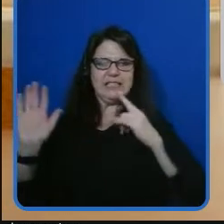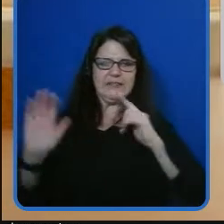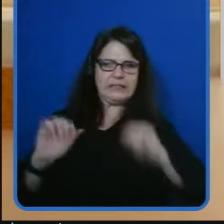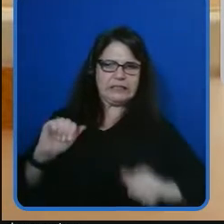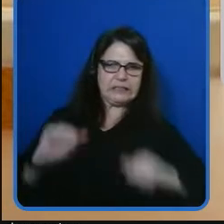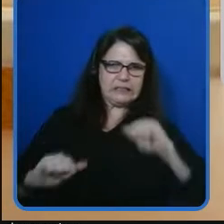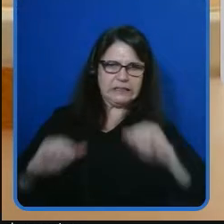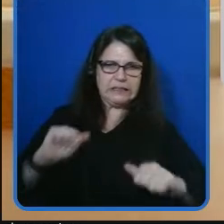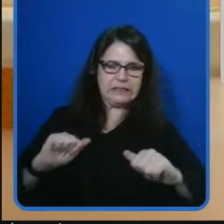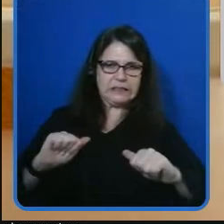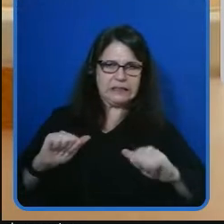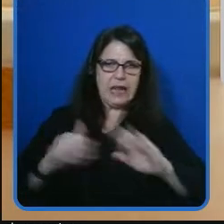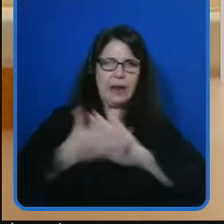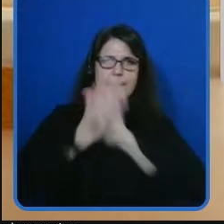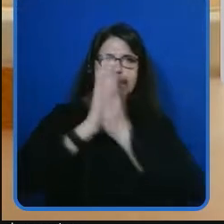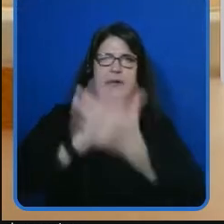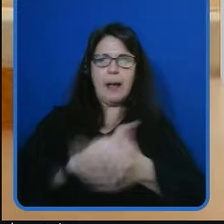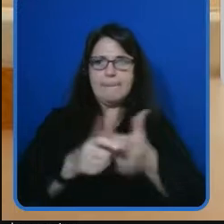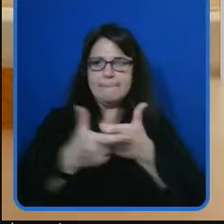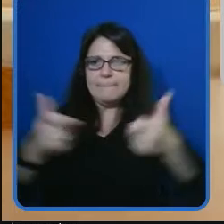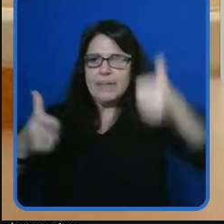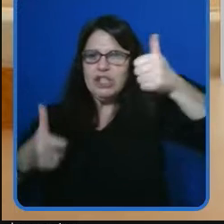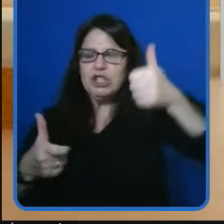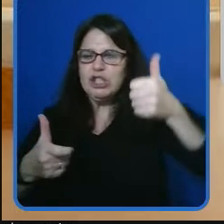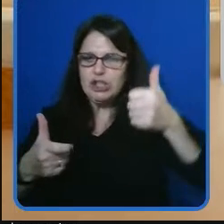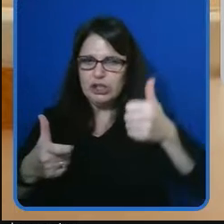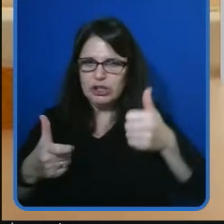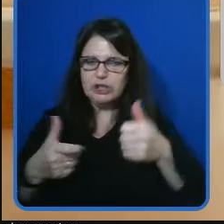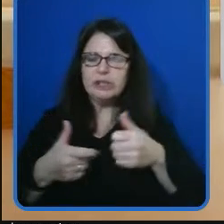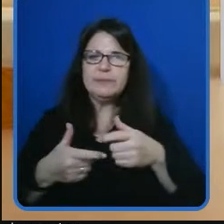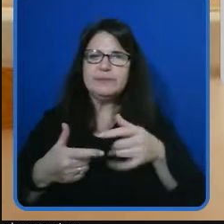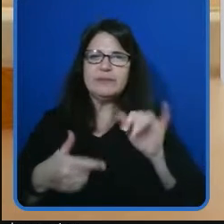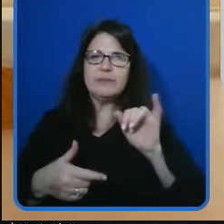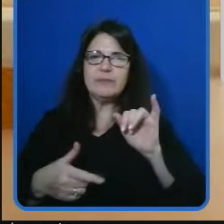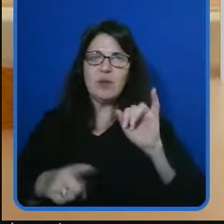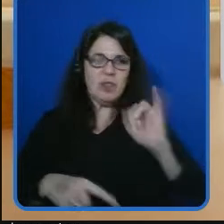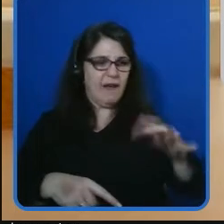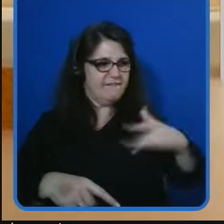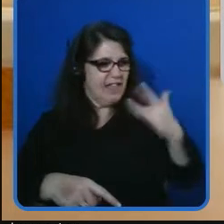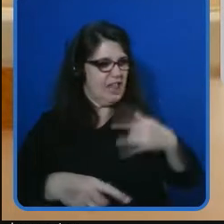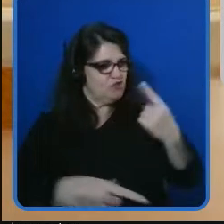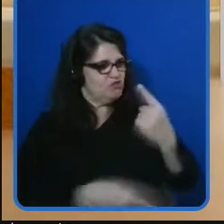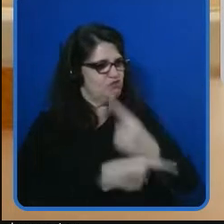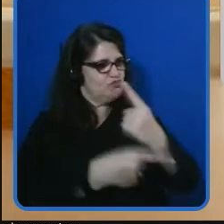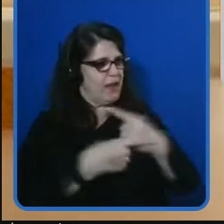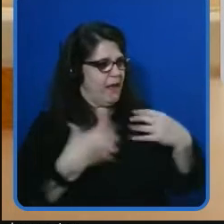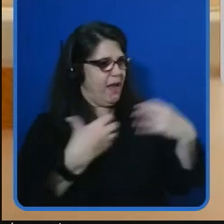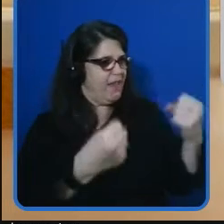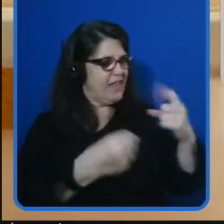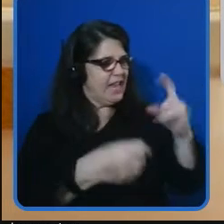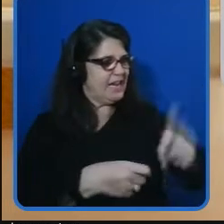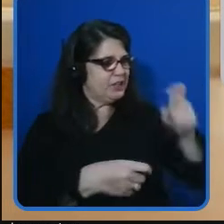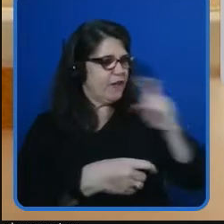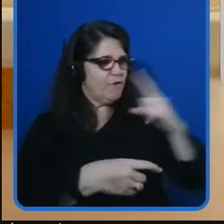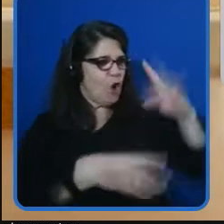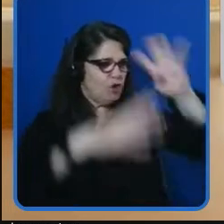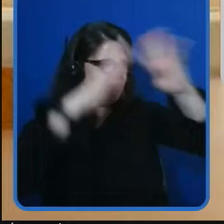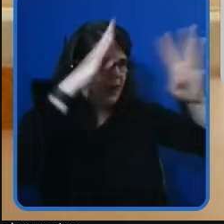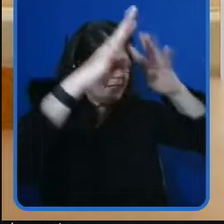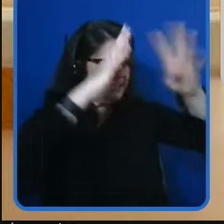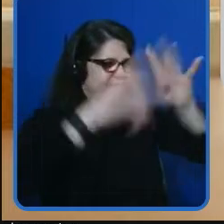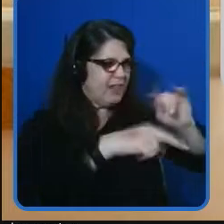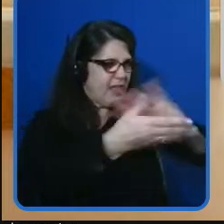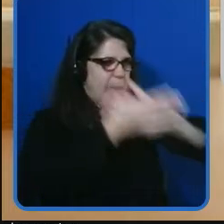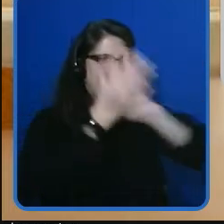can snowball into something more. Feelings once healthy, normal, and perhaps necessary for our creativity then